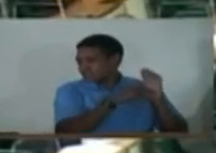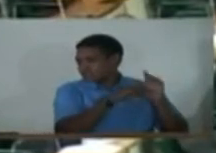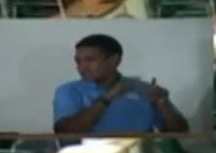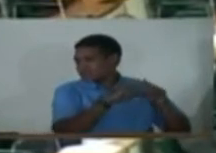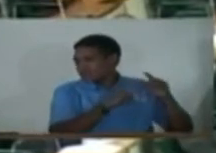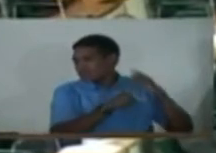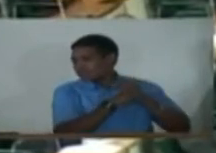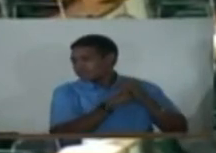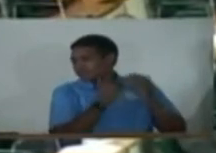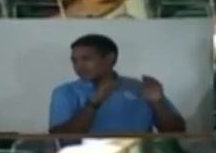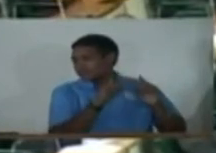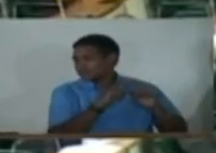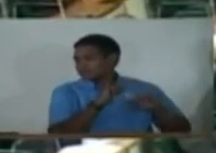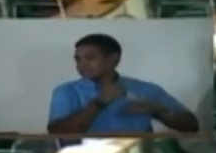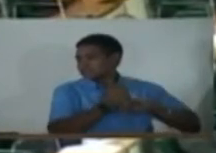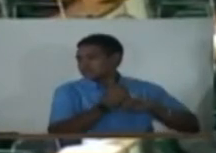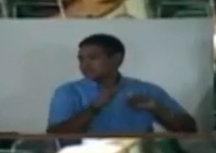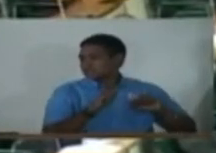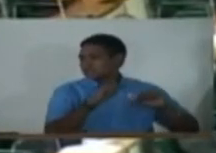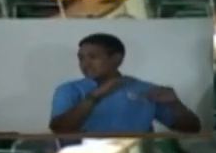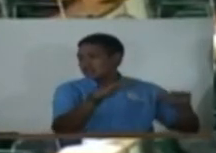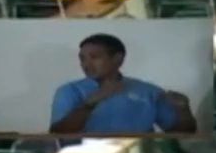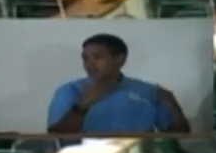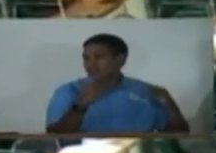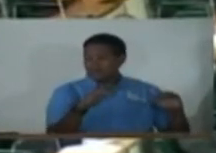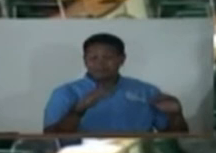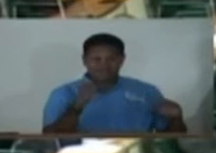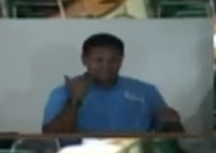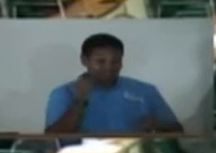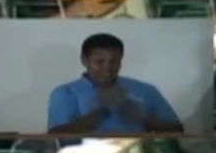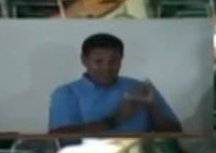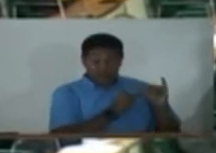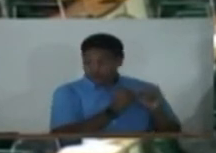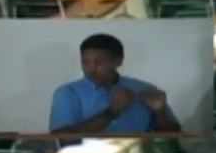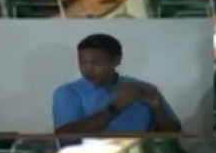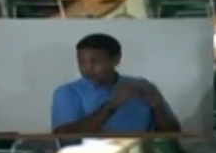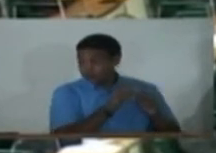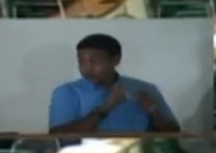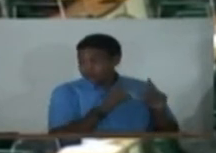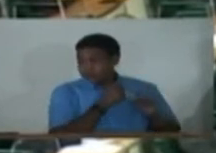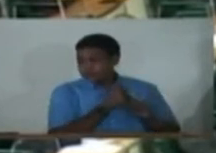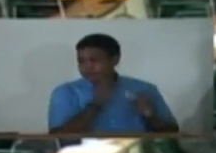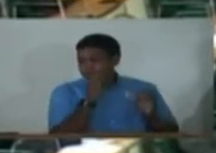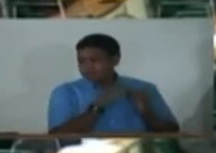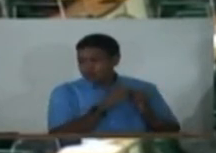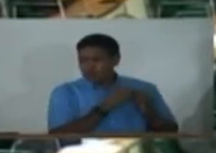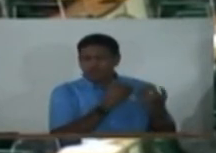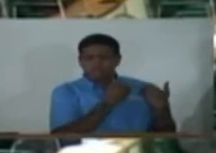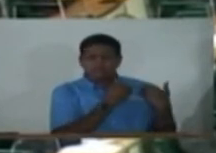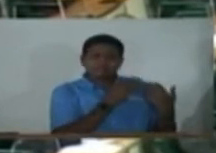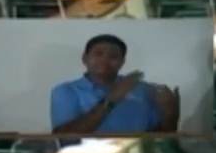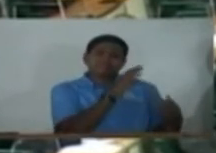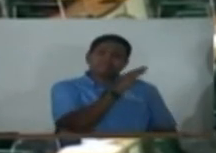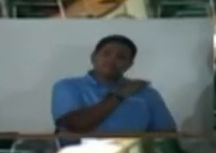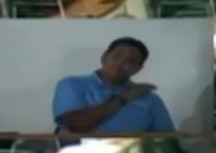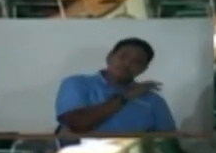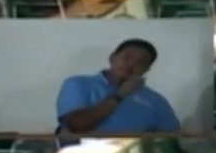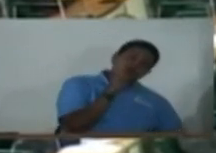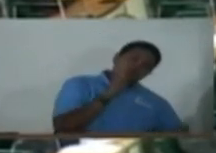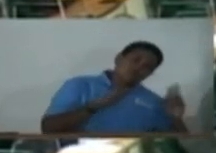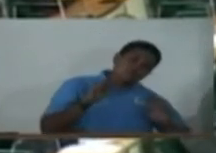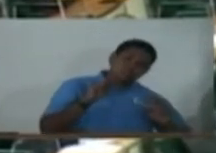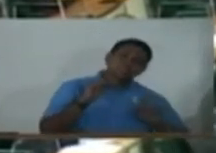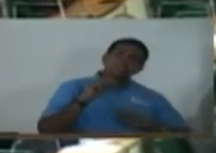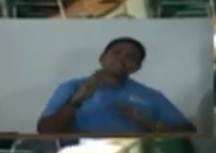and setting gathering limits. If institutions and persons take greater responsibility, then the kinds